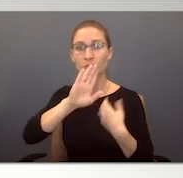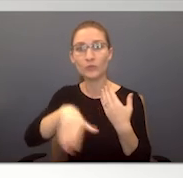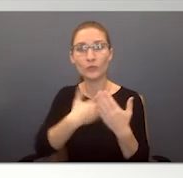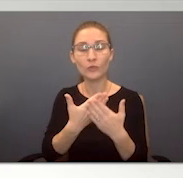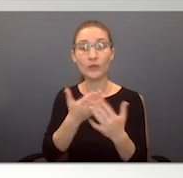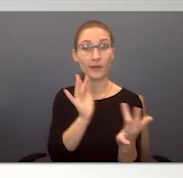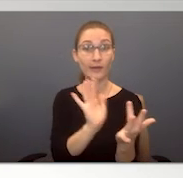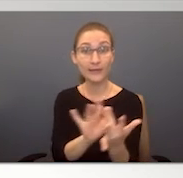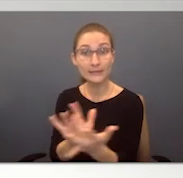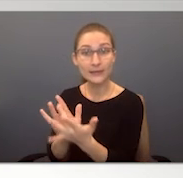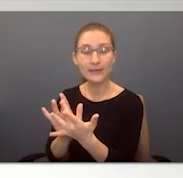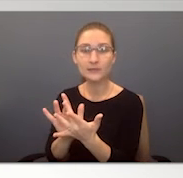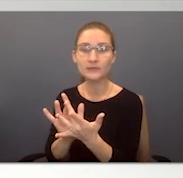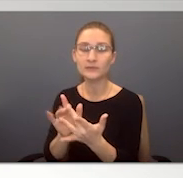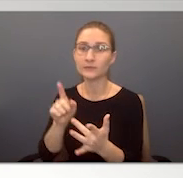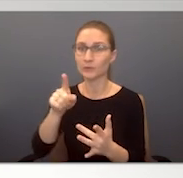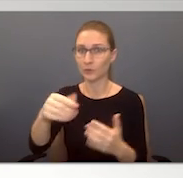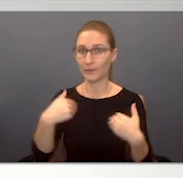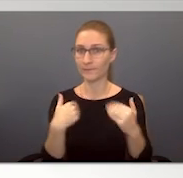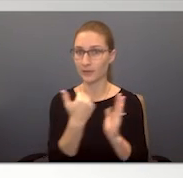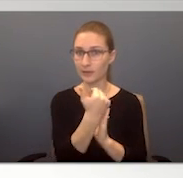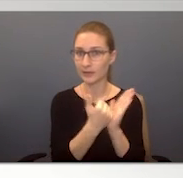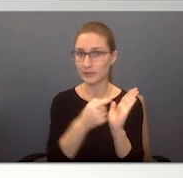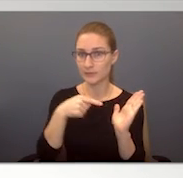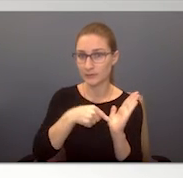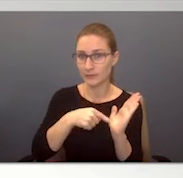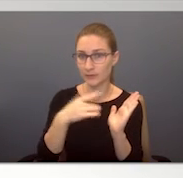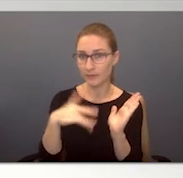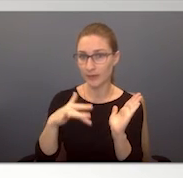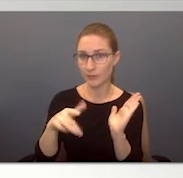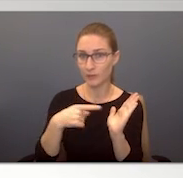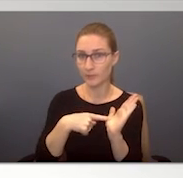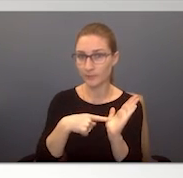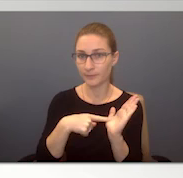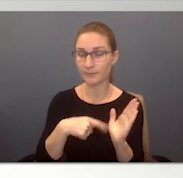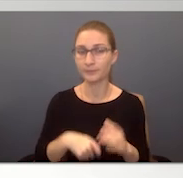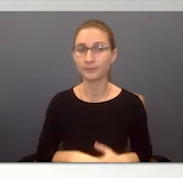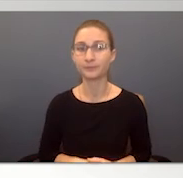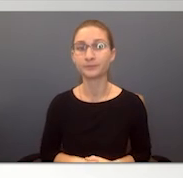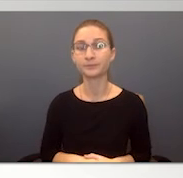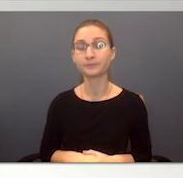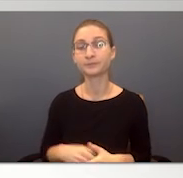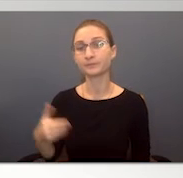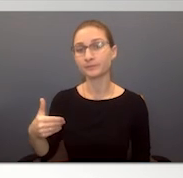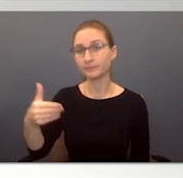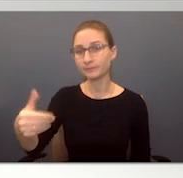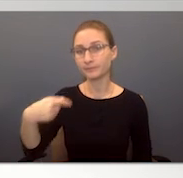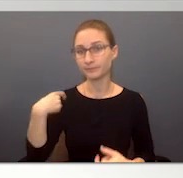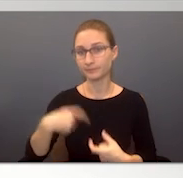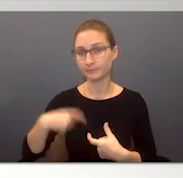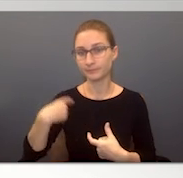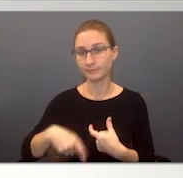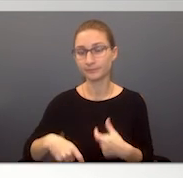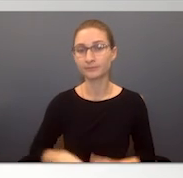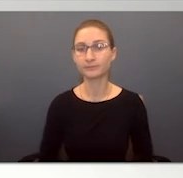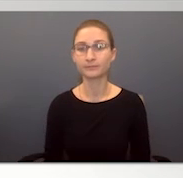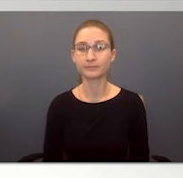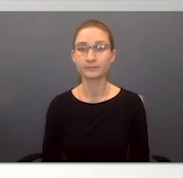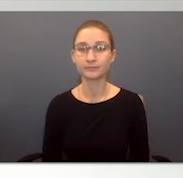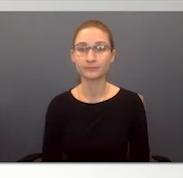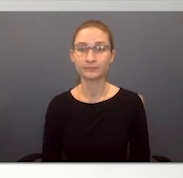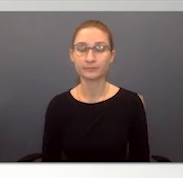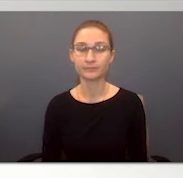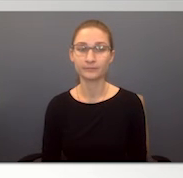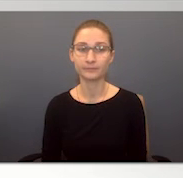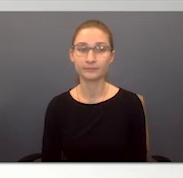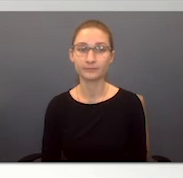make sure you have an updated list of important contacts or emergency contacts. Please go forward. Tener un plan.